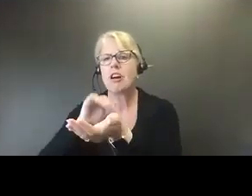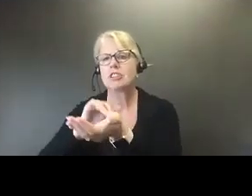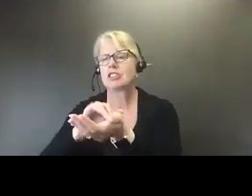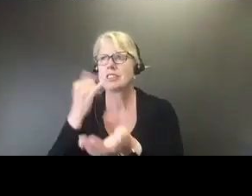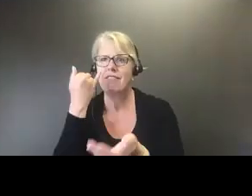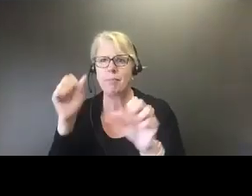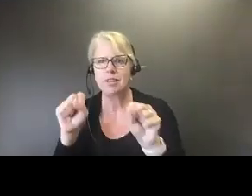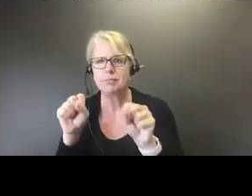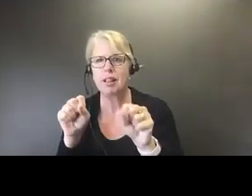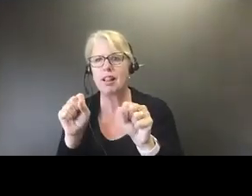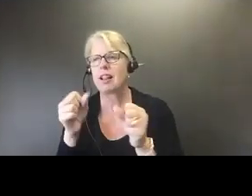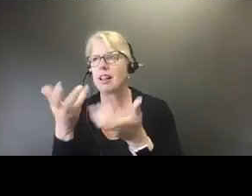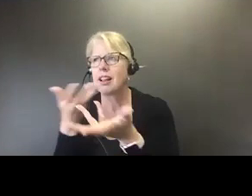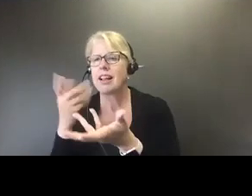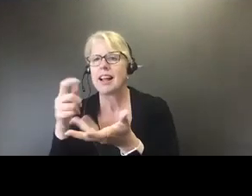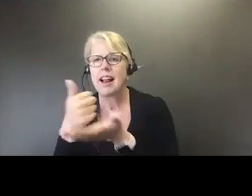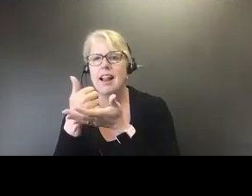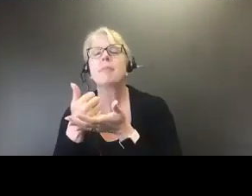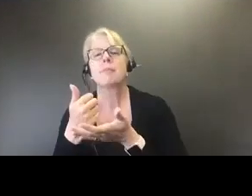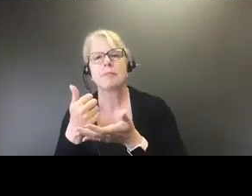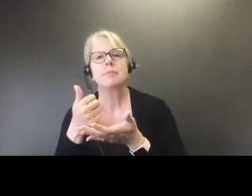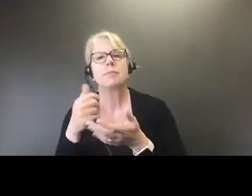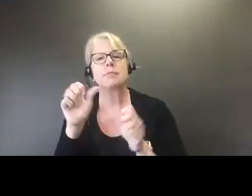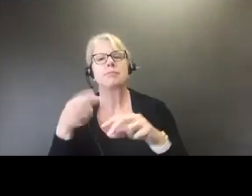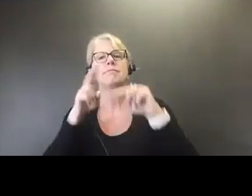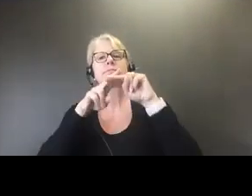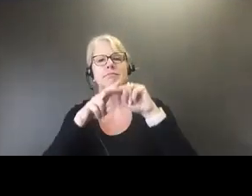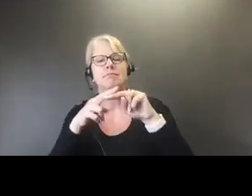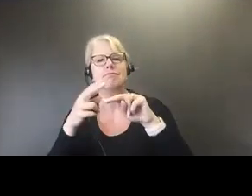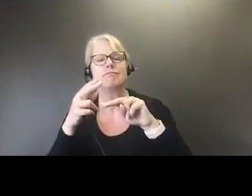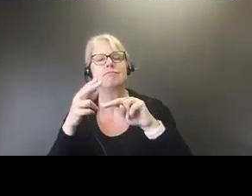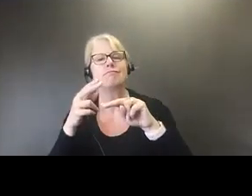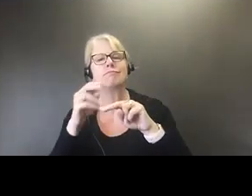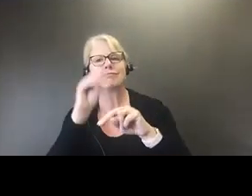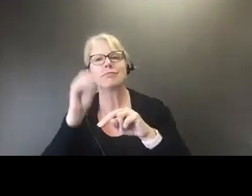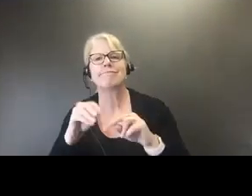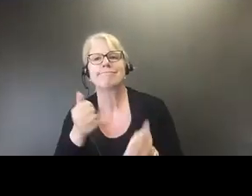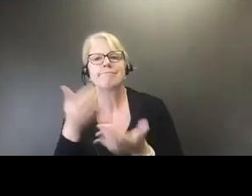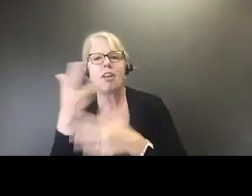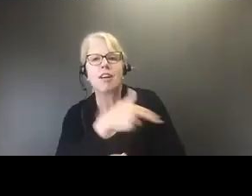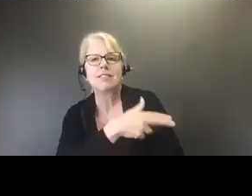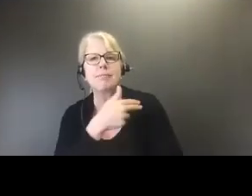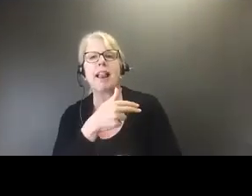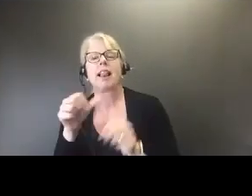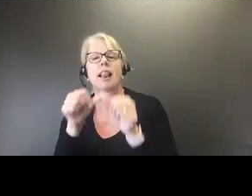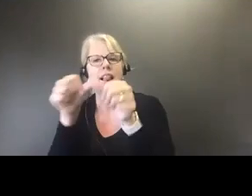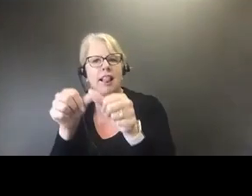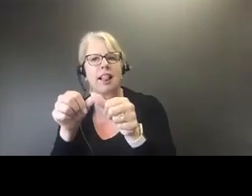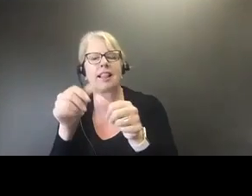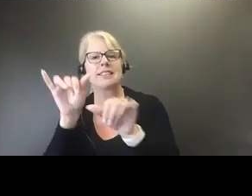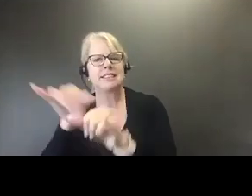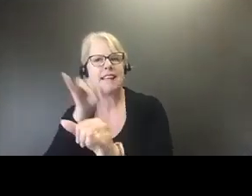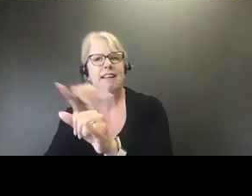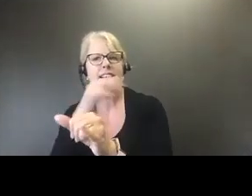possible. They have higher likelihood of hospital admission and longer lengths of stay, and unfortunately are